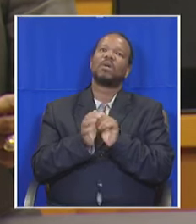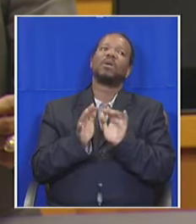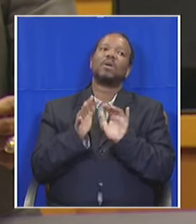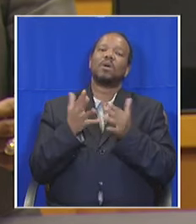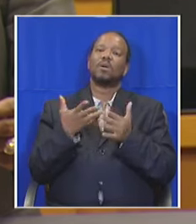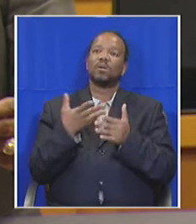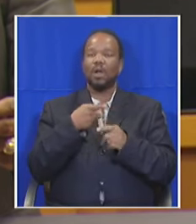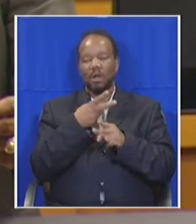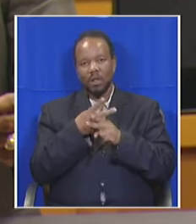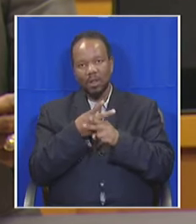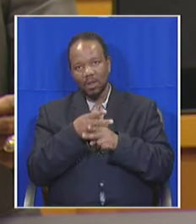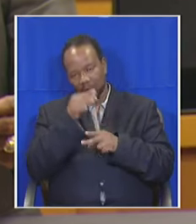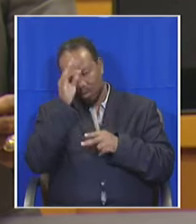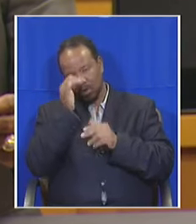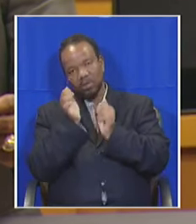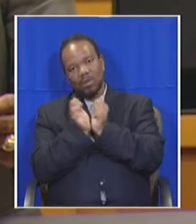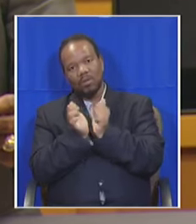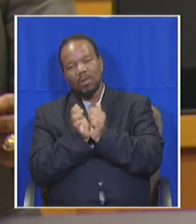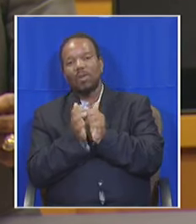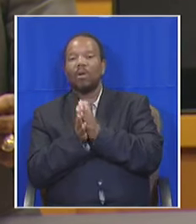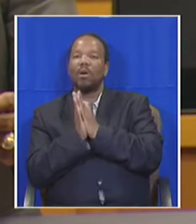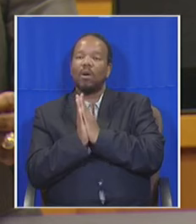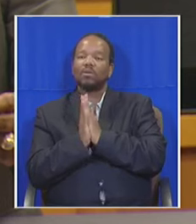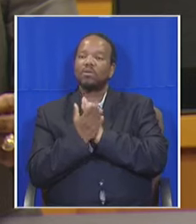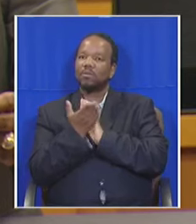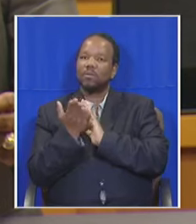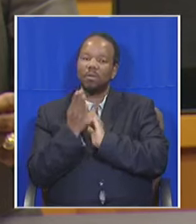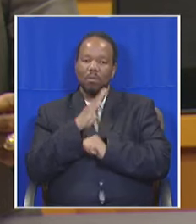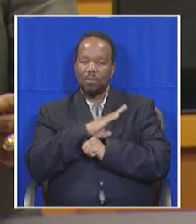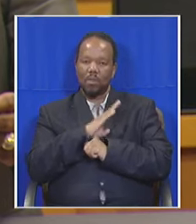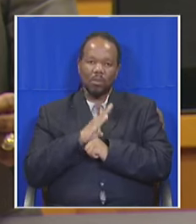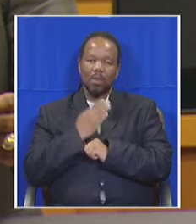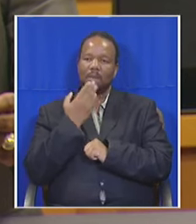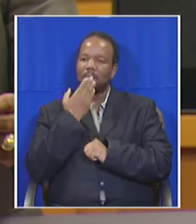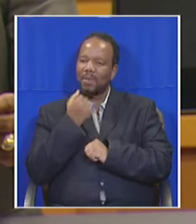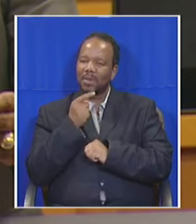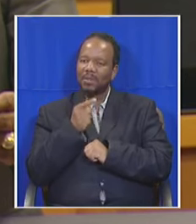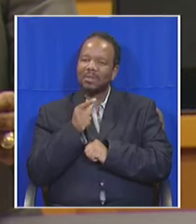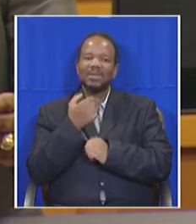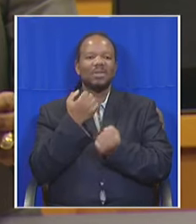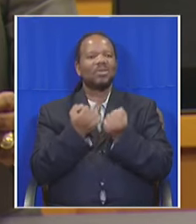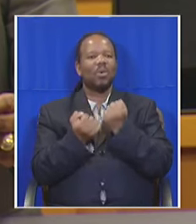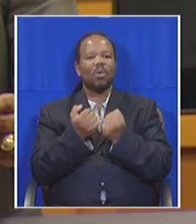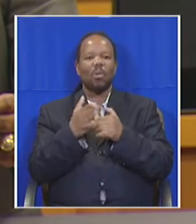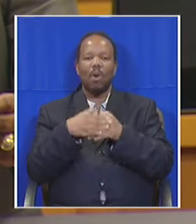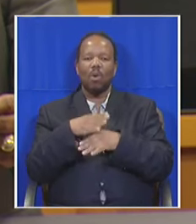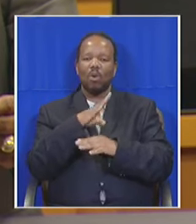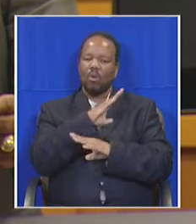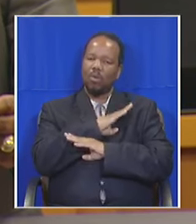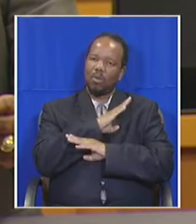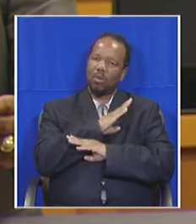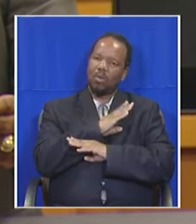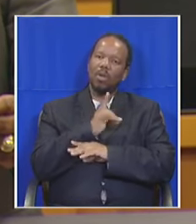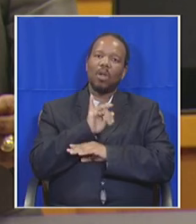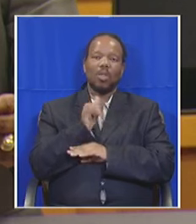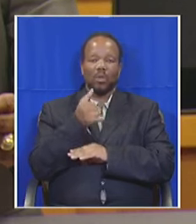Services officers. Calls for the relevant authorities to increase the security of the courts and close the possibility of